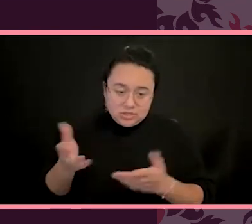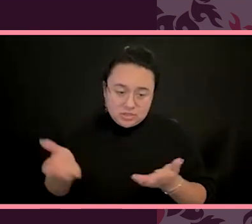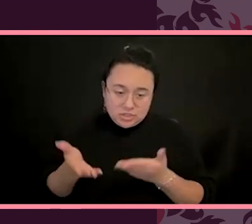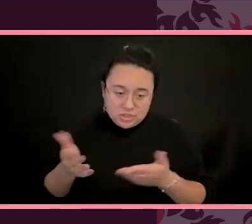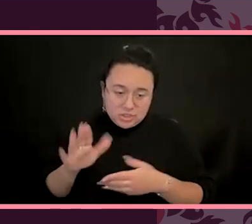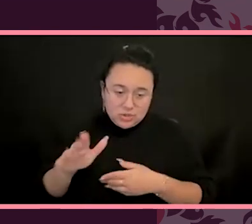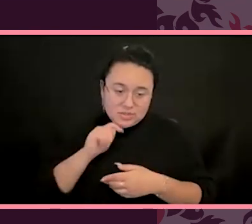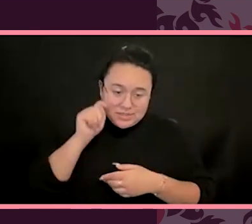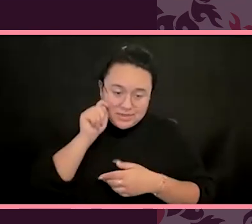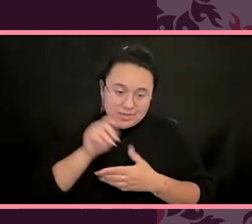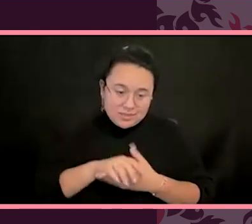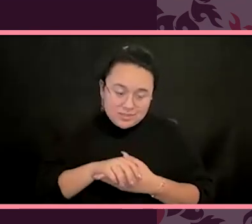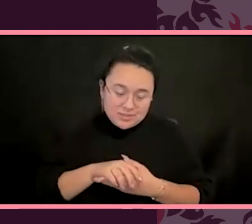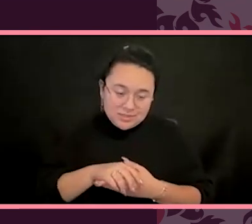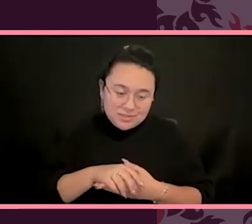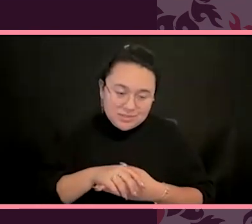your teenager?